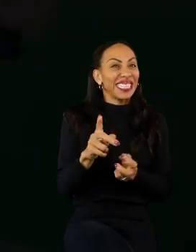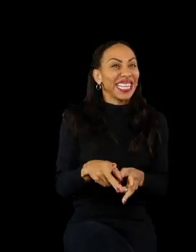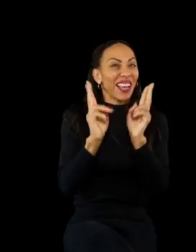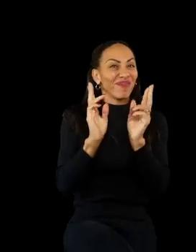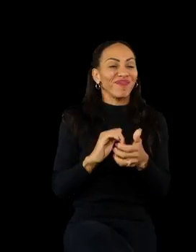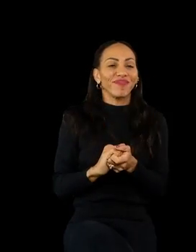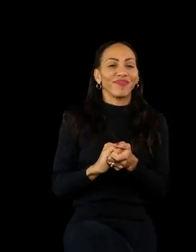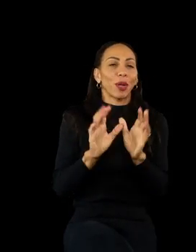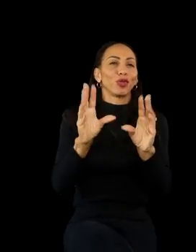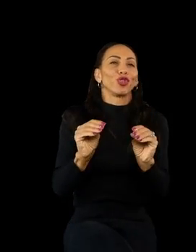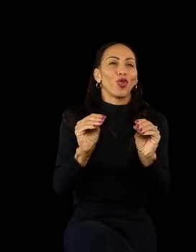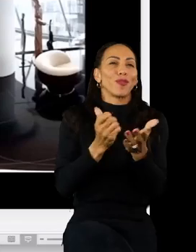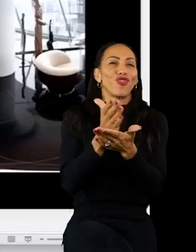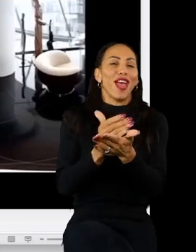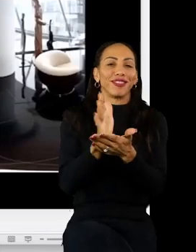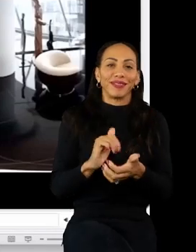So that's...